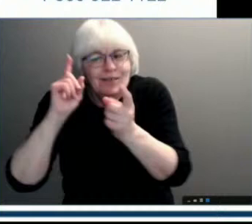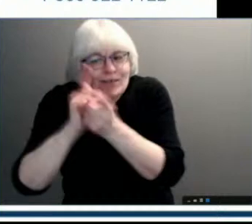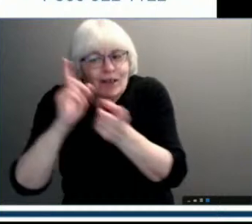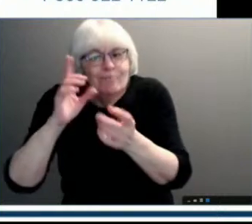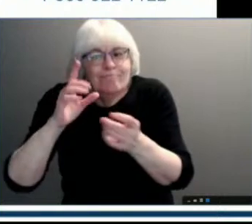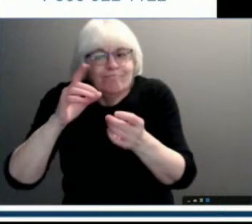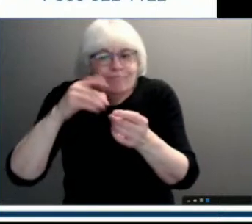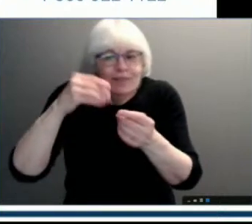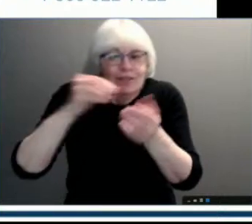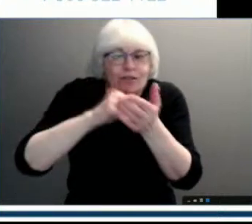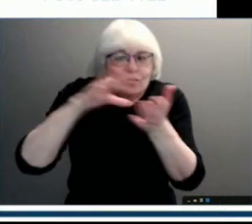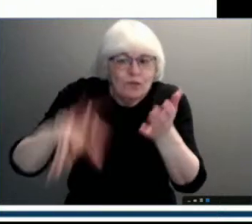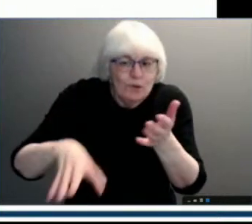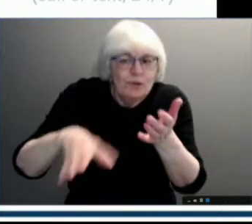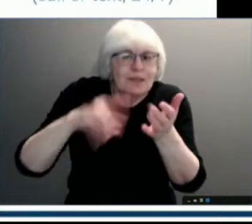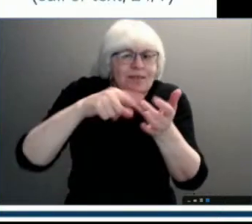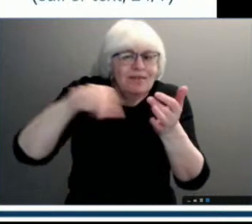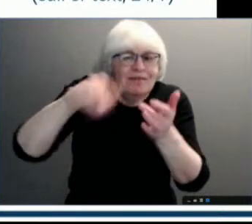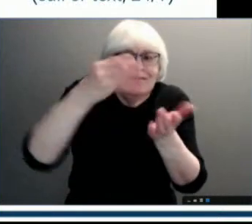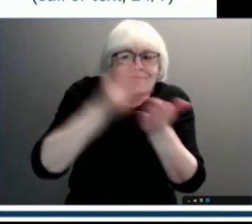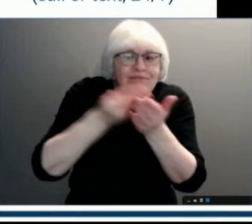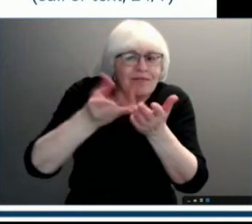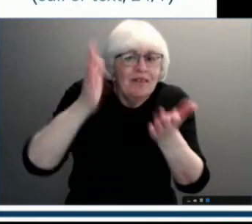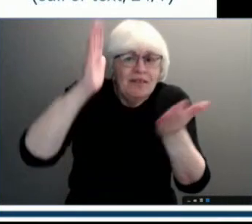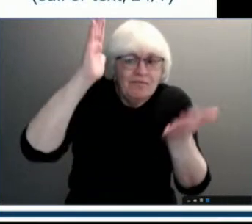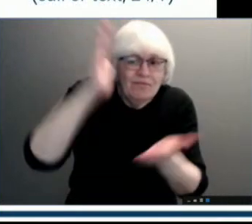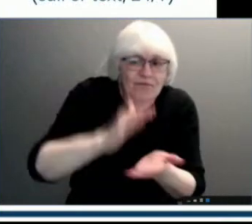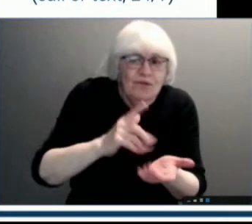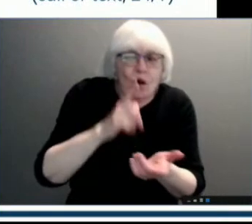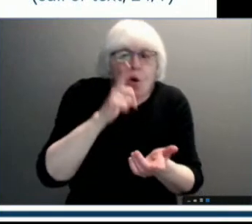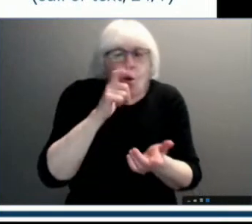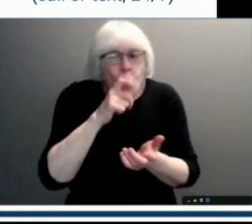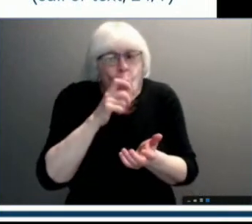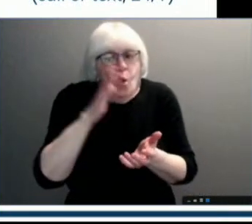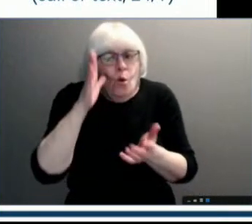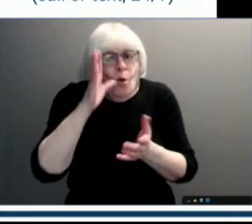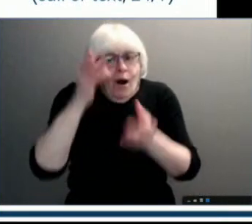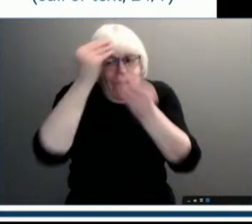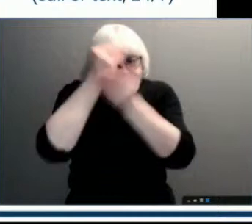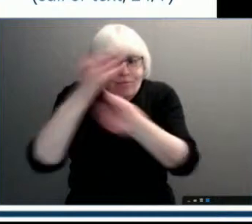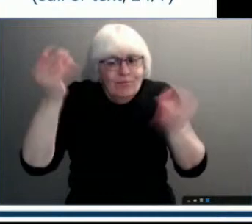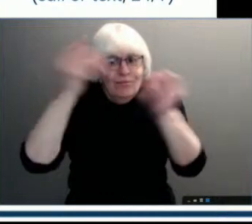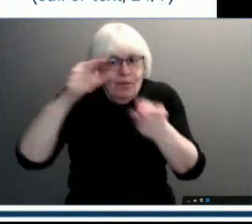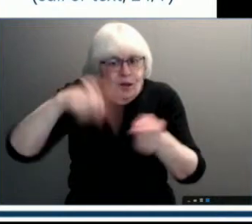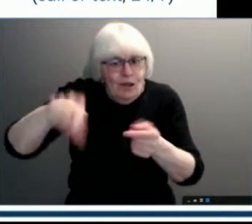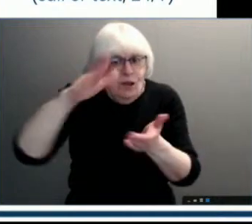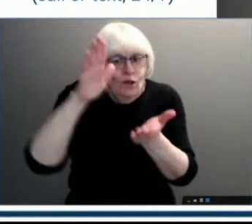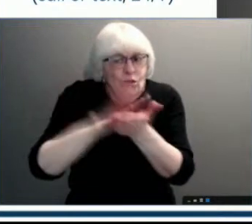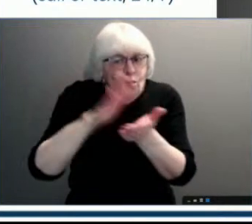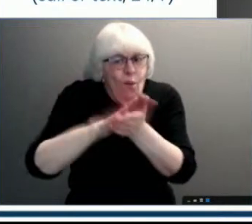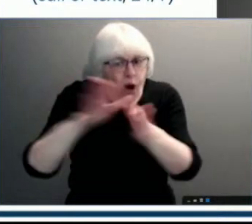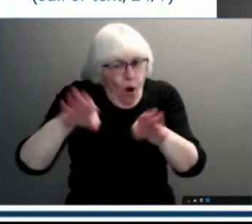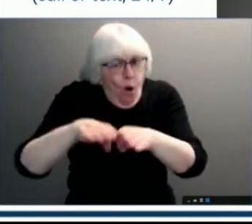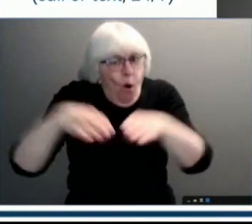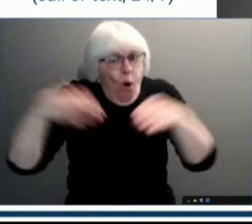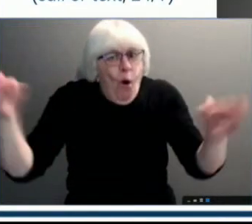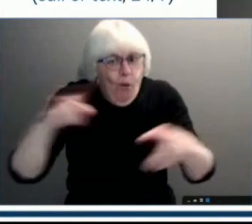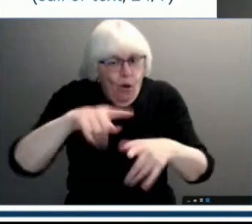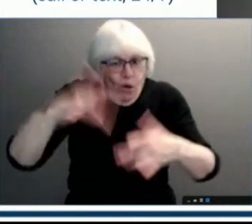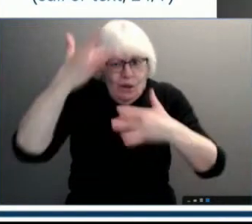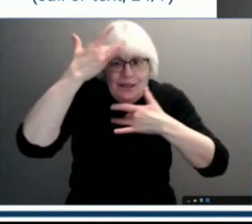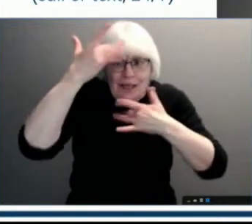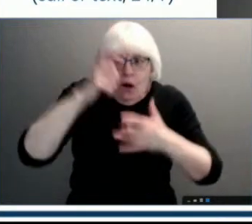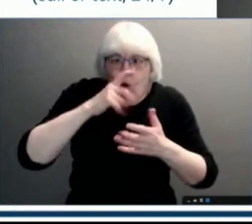and students of close contacts and potential exposures once school does resume? So that's an